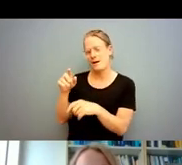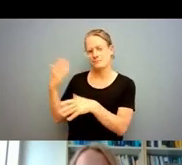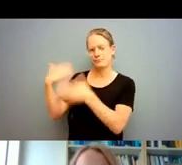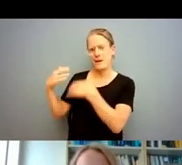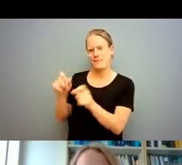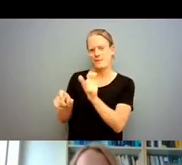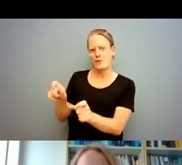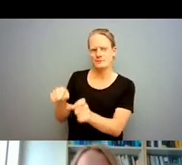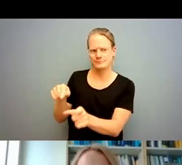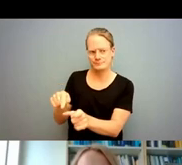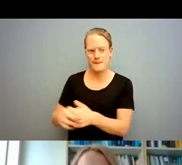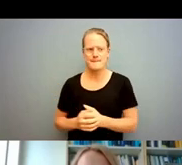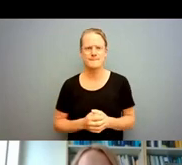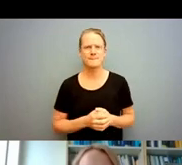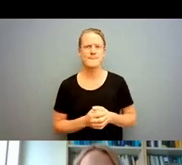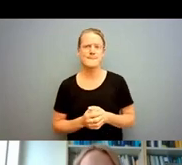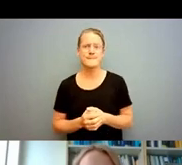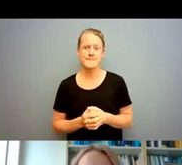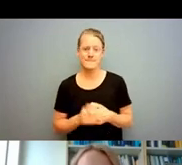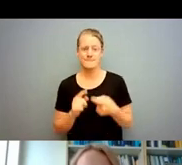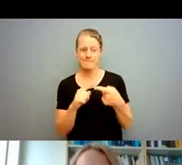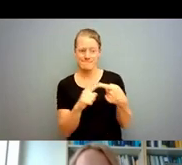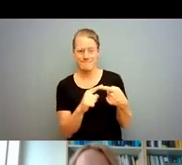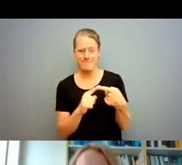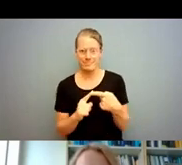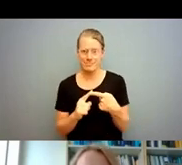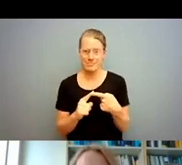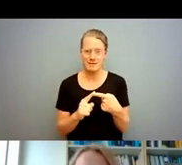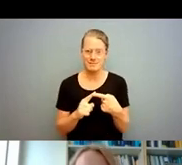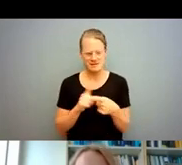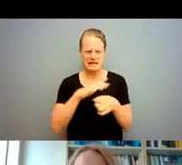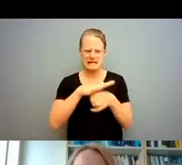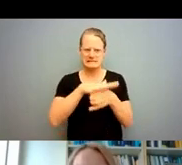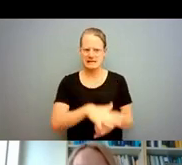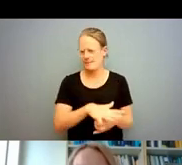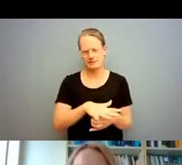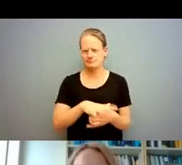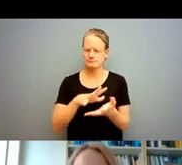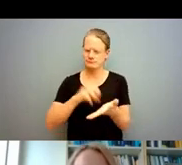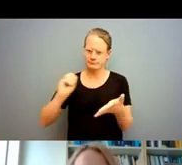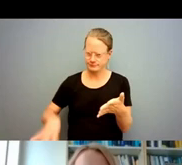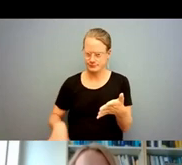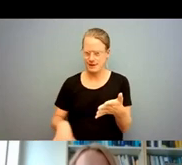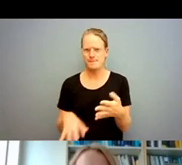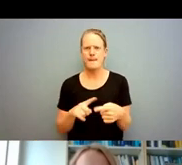Most importantly, non-discrimination and equality, which are fundamental components